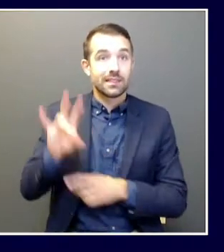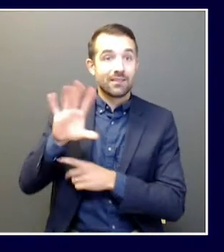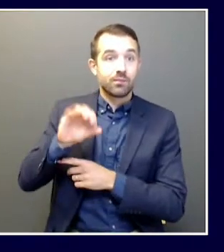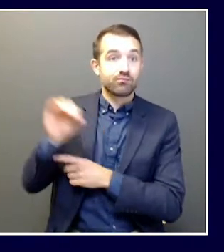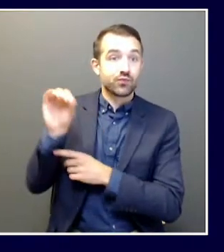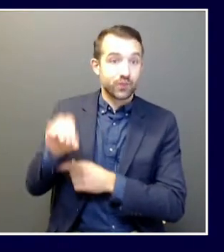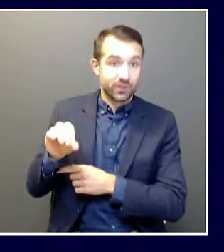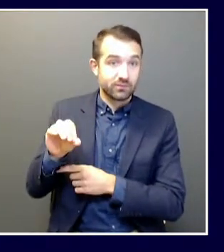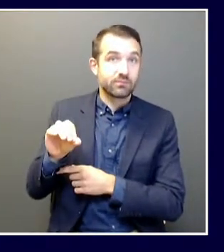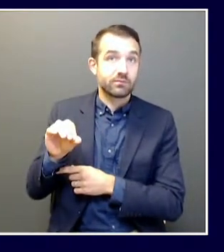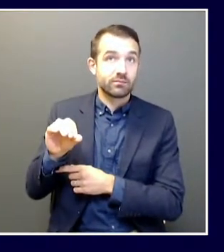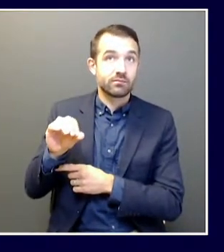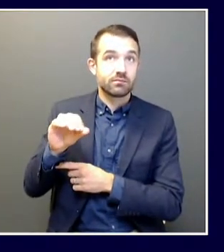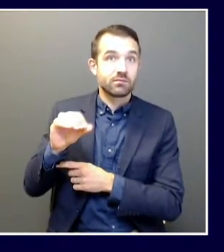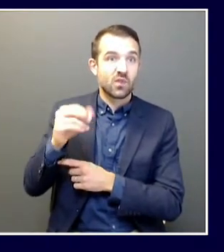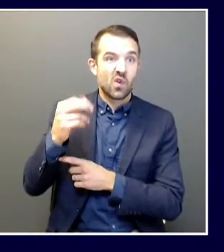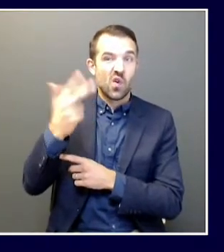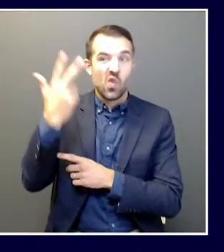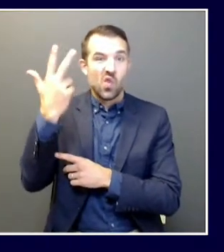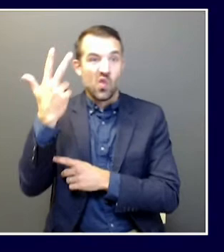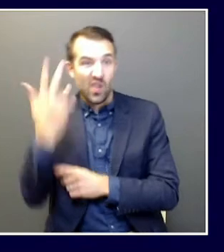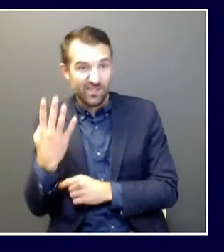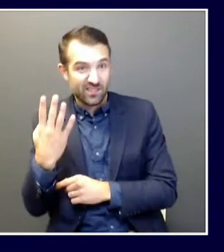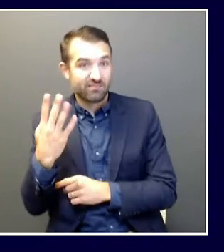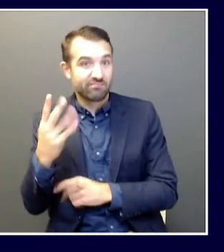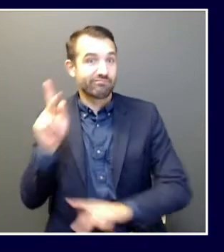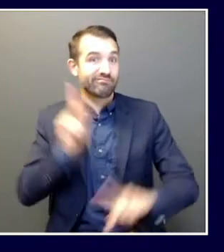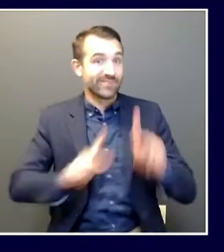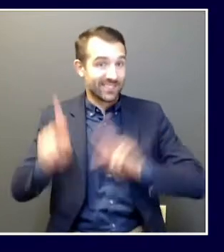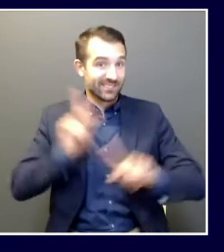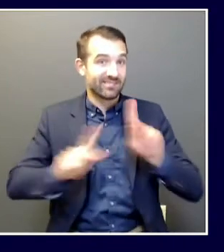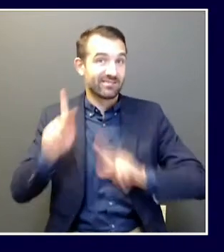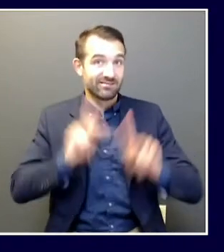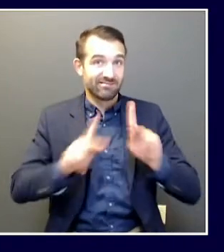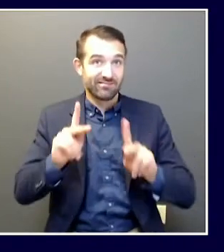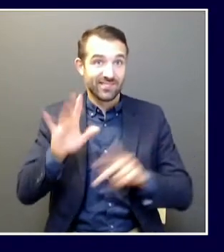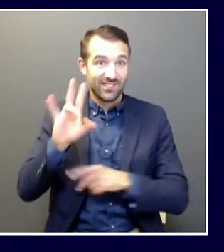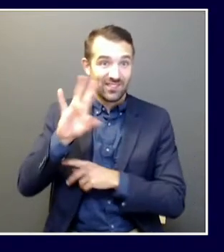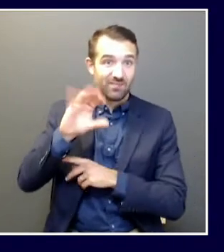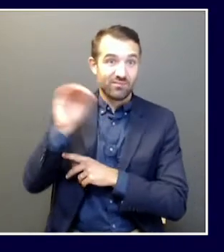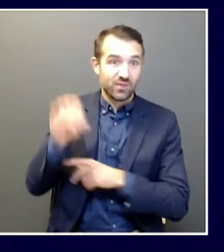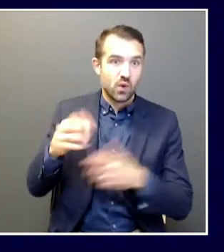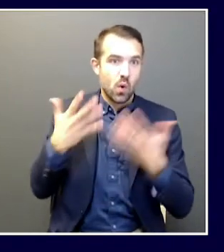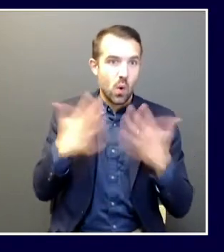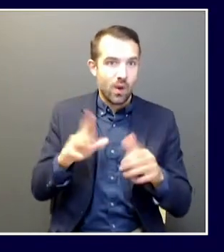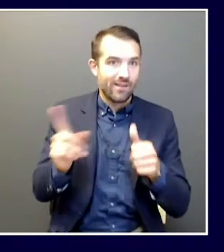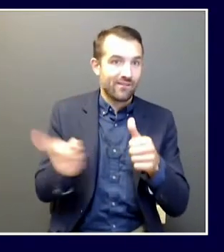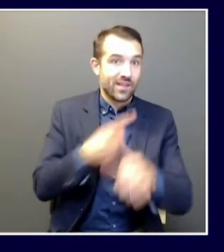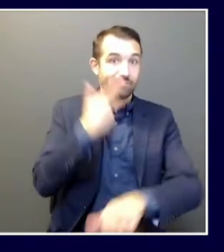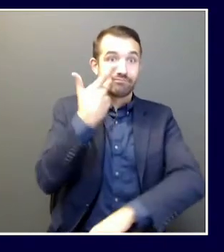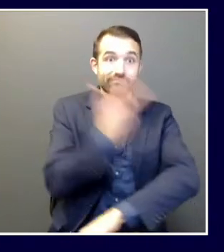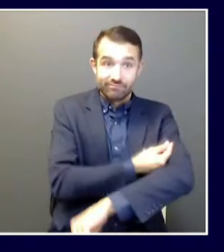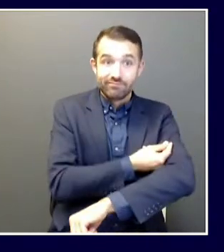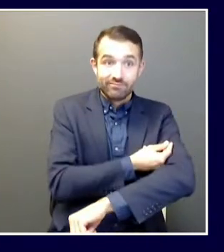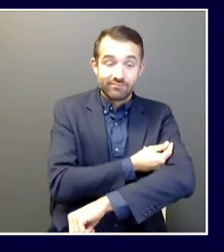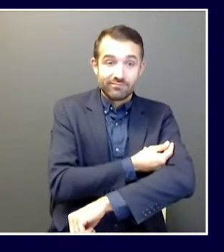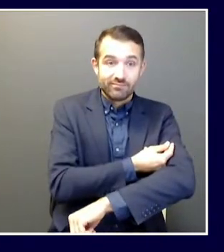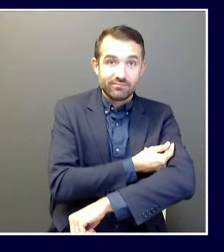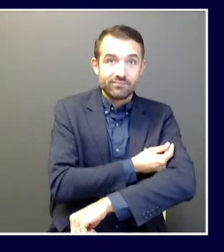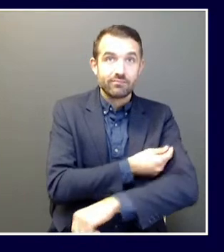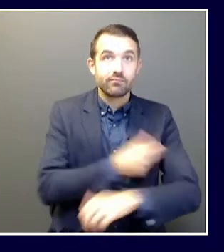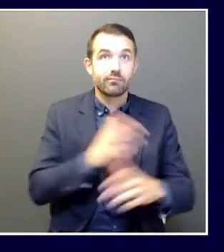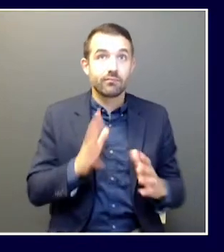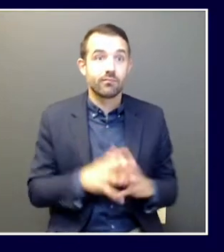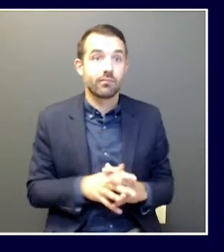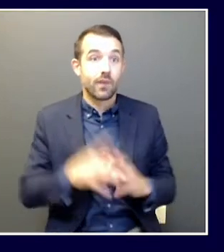every 4 Mainers that you meet on the street, have had at least their first dose. When we look at just adults who are 18 and